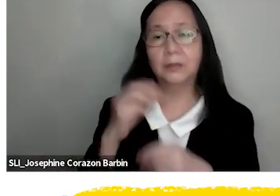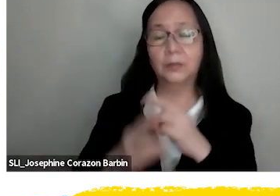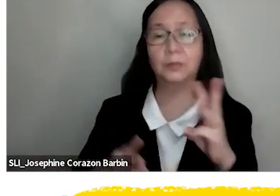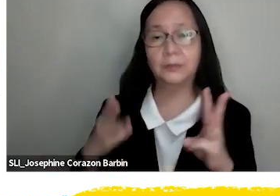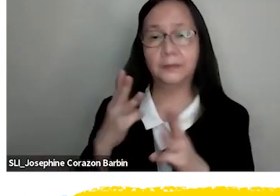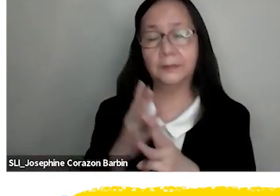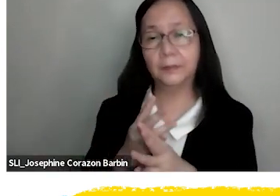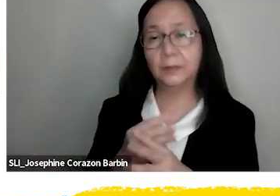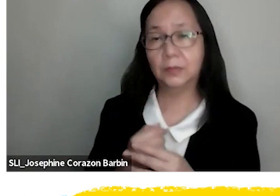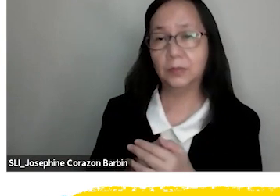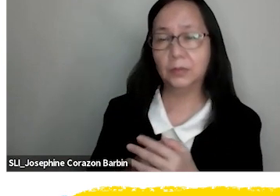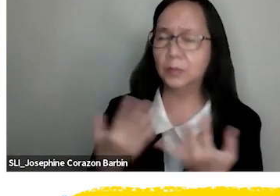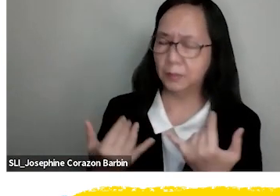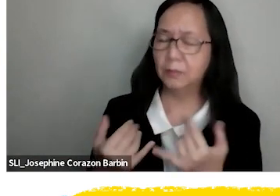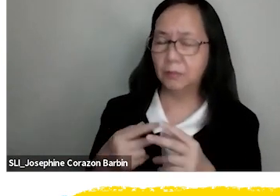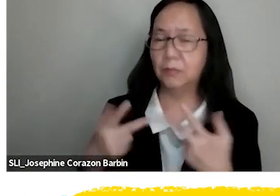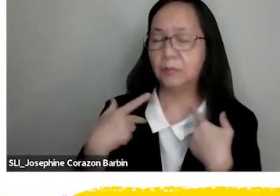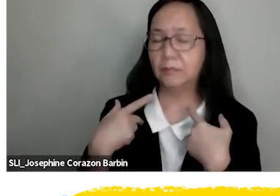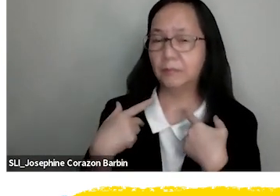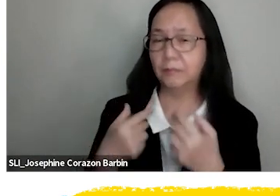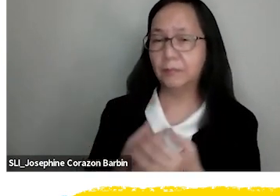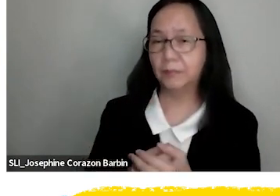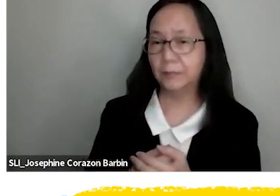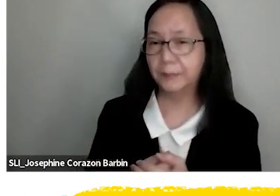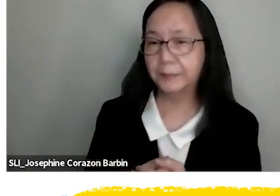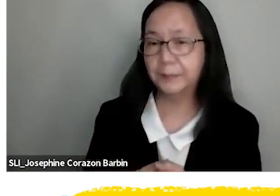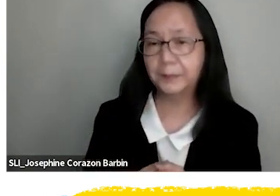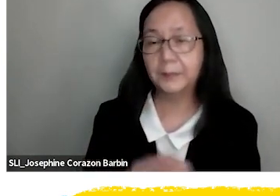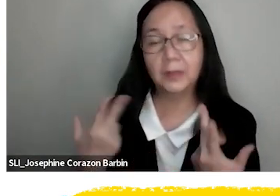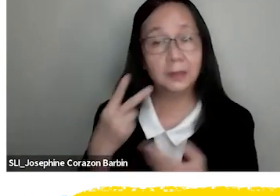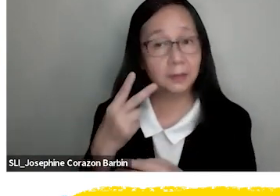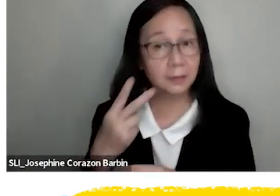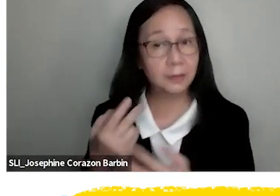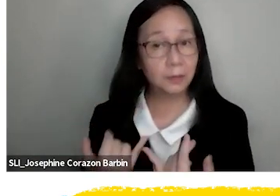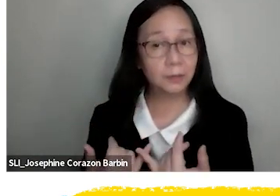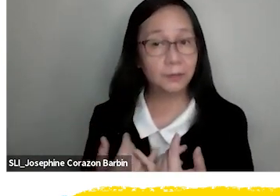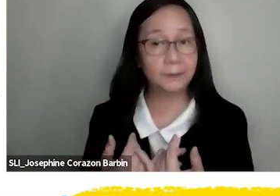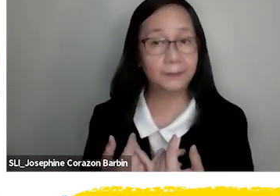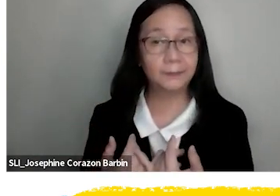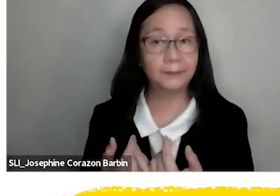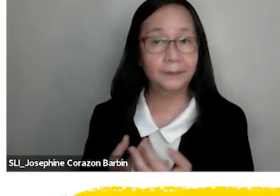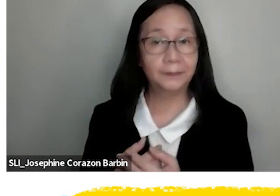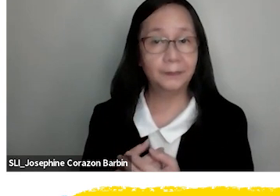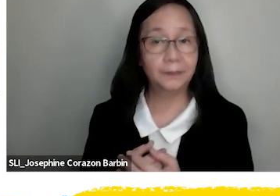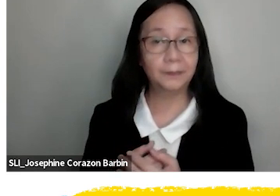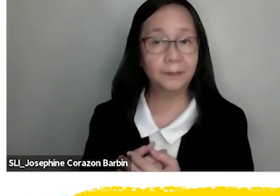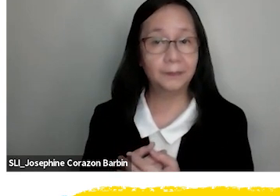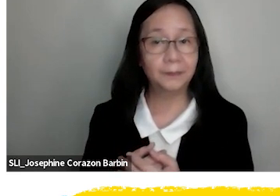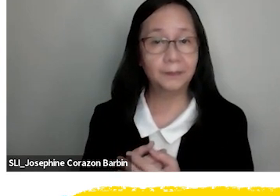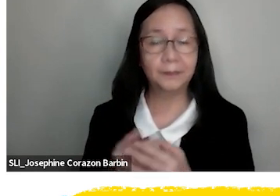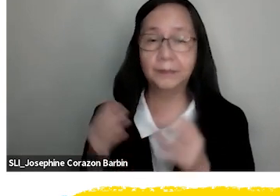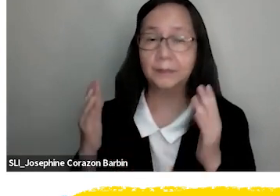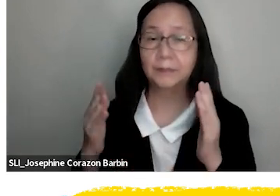So in that regard, Thailand by ACWC and SOMSWAT proposed to ACWC